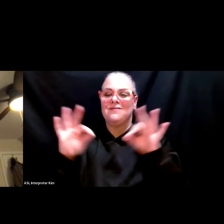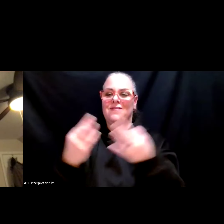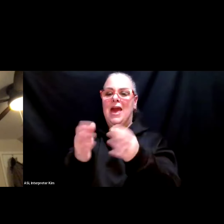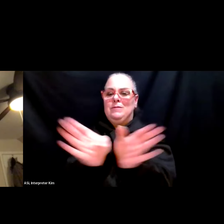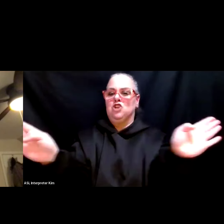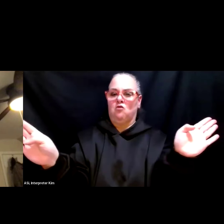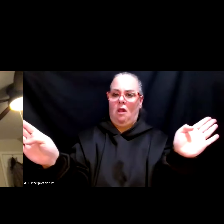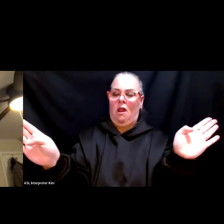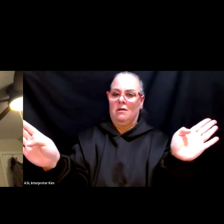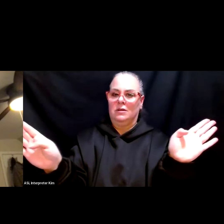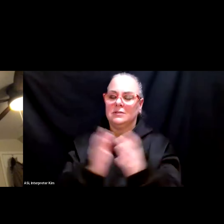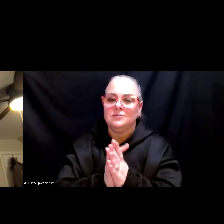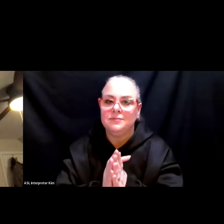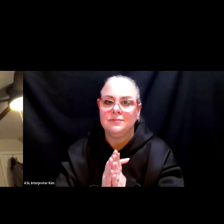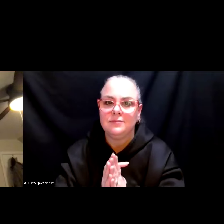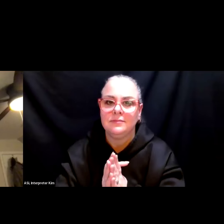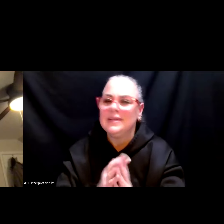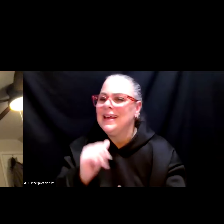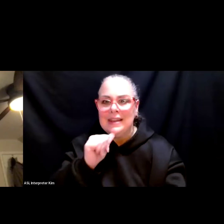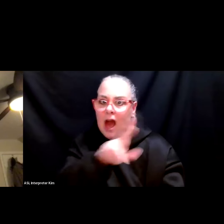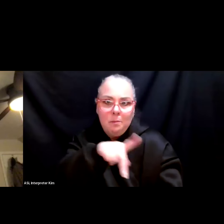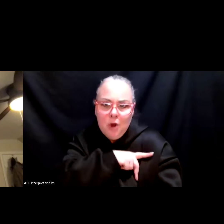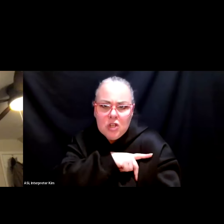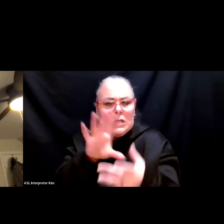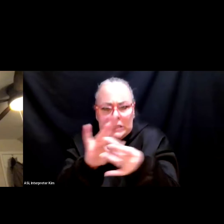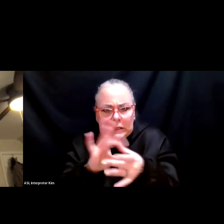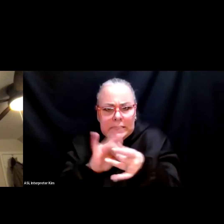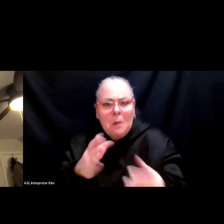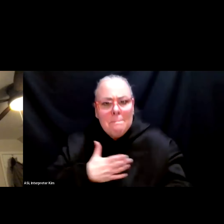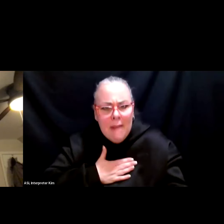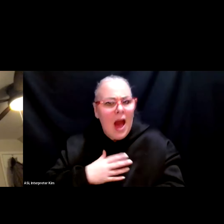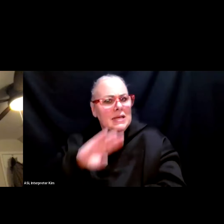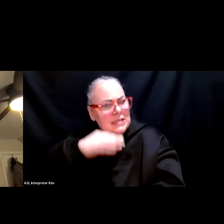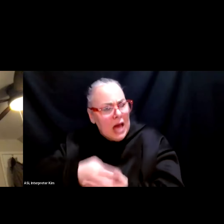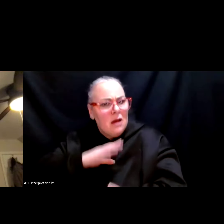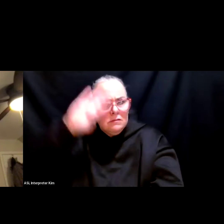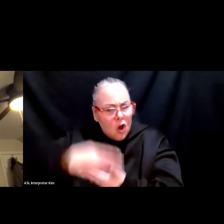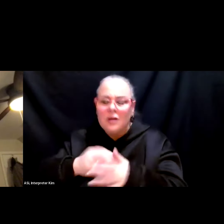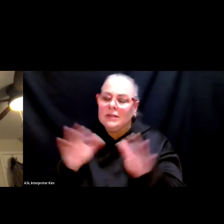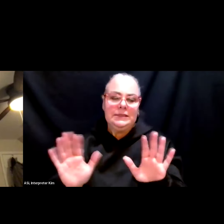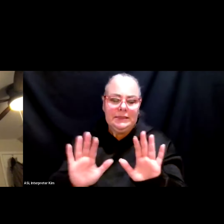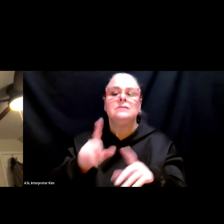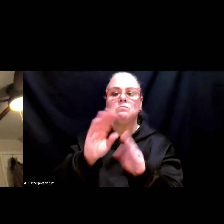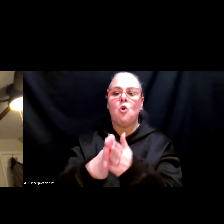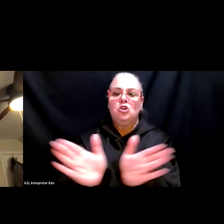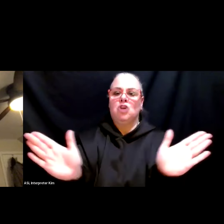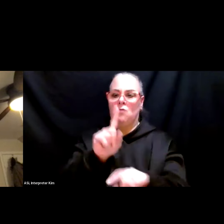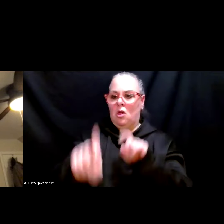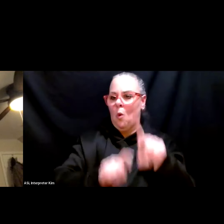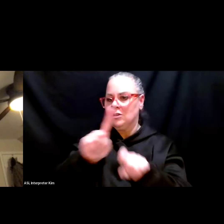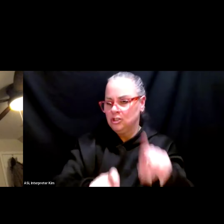everyone try to keep their questions general rather than specific to their specific case. That way we can